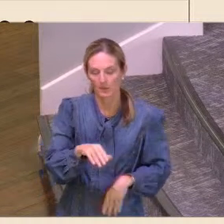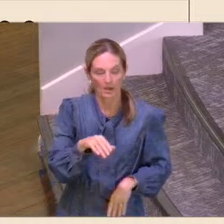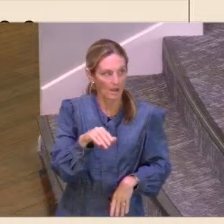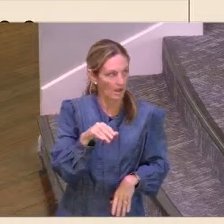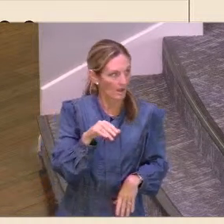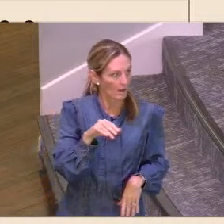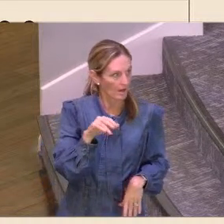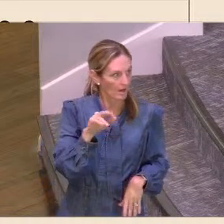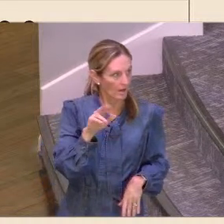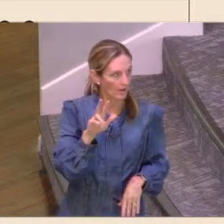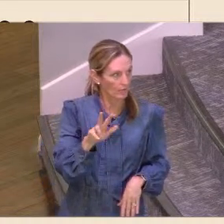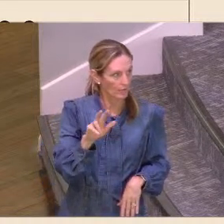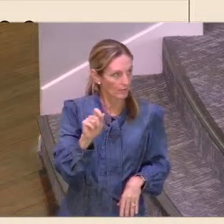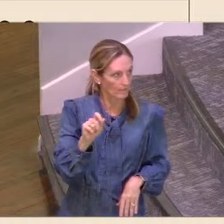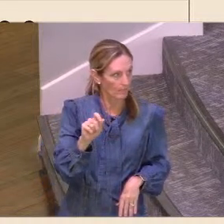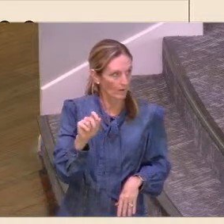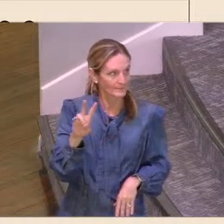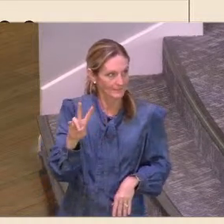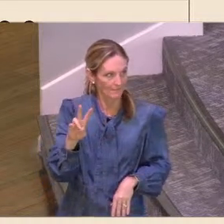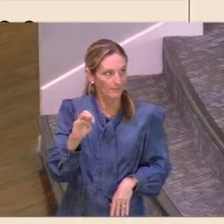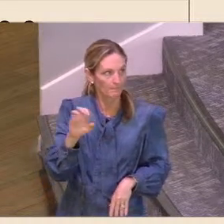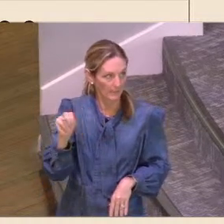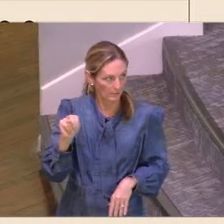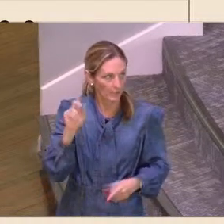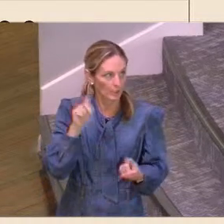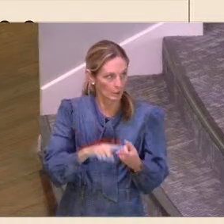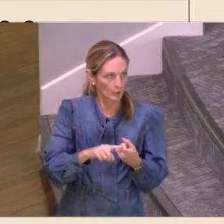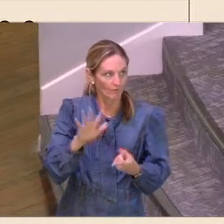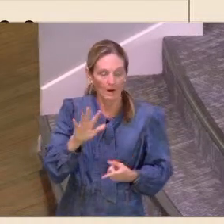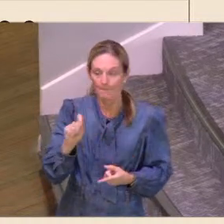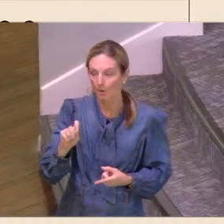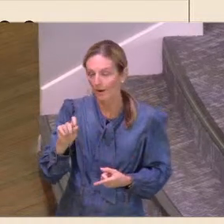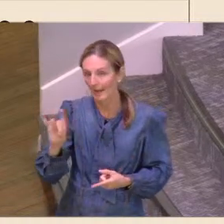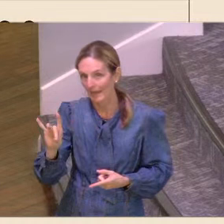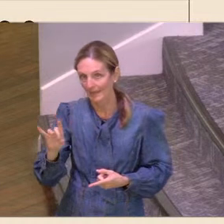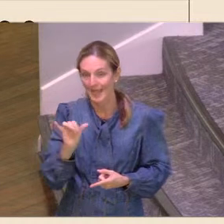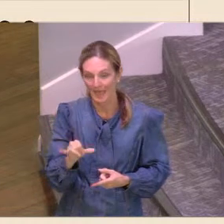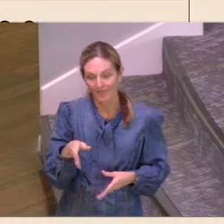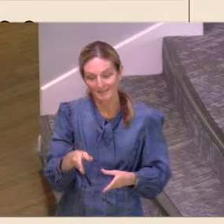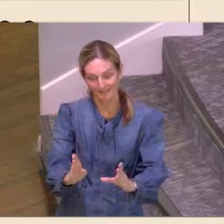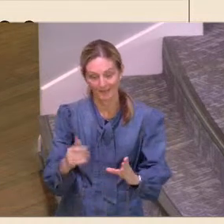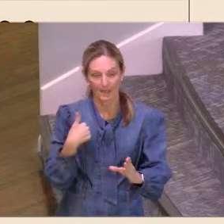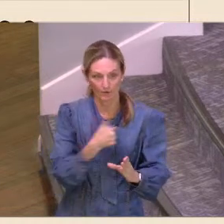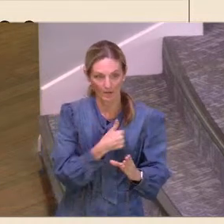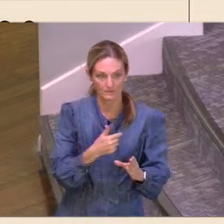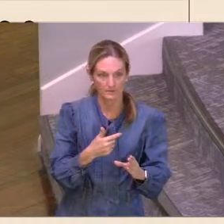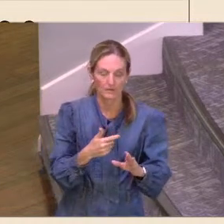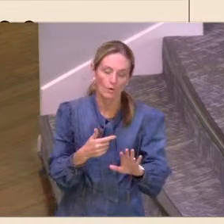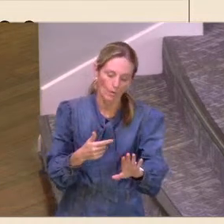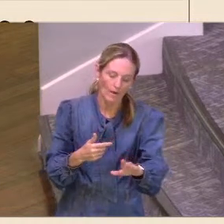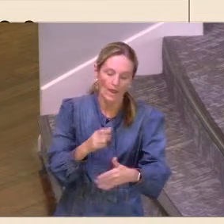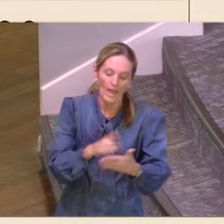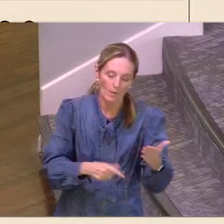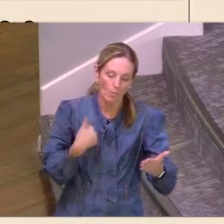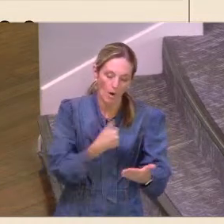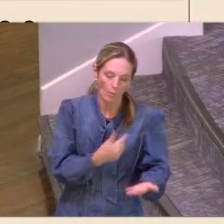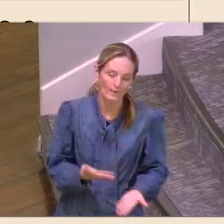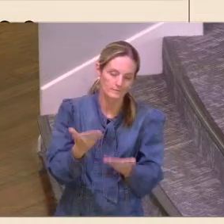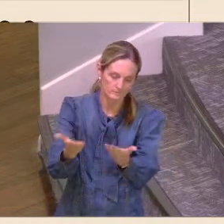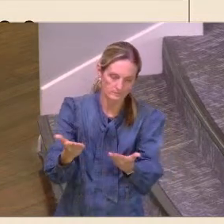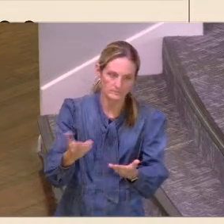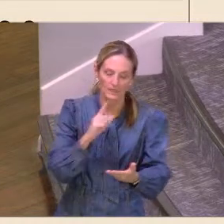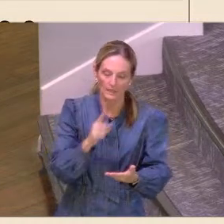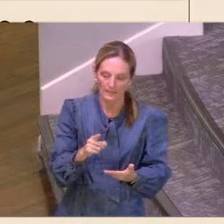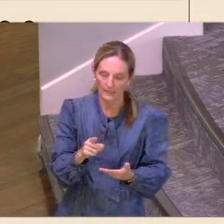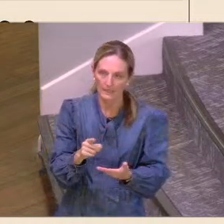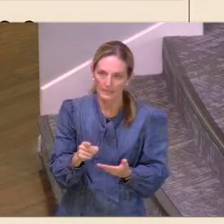mil all the way up to 5.8. And what that's allowed us to do, and what we're proposing is actually rolling back